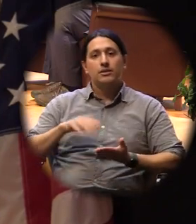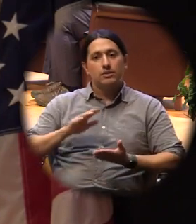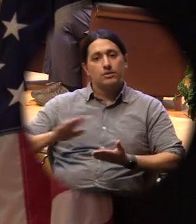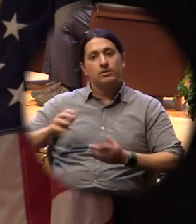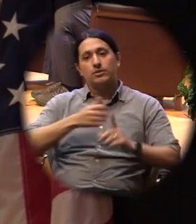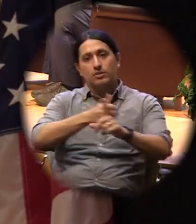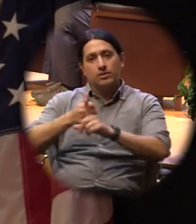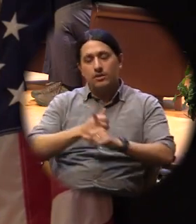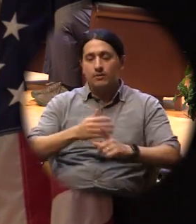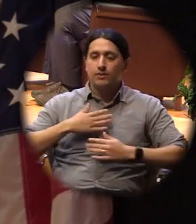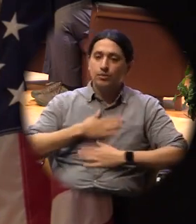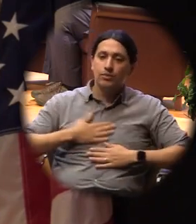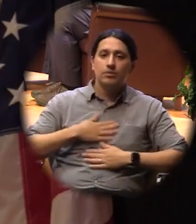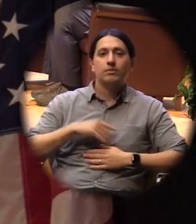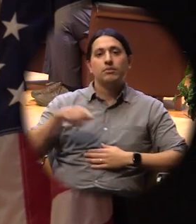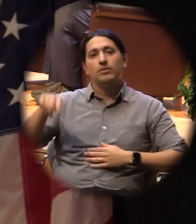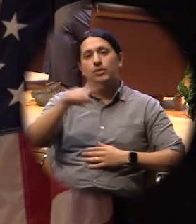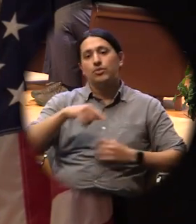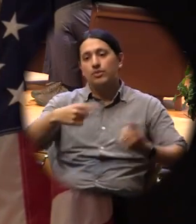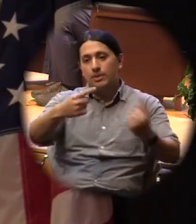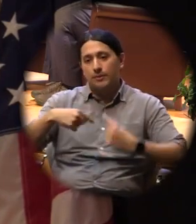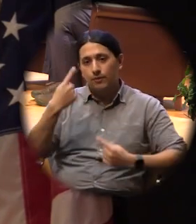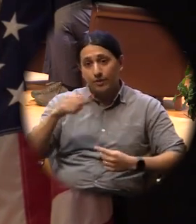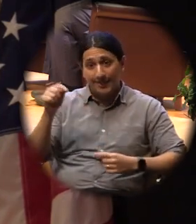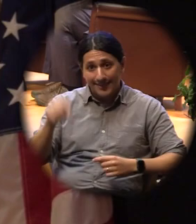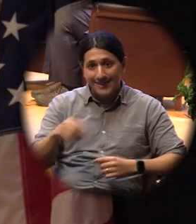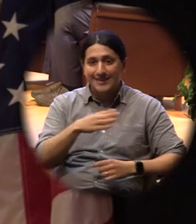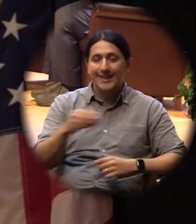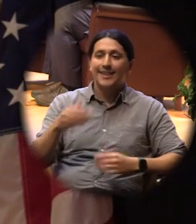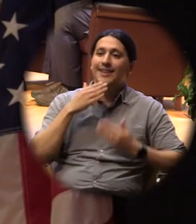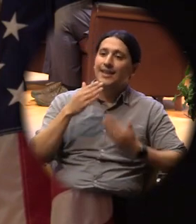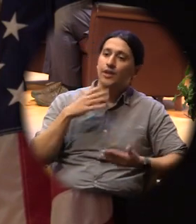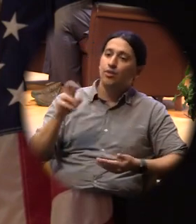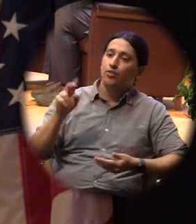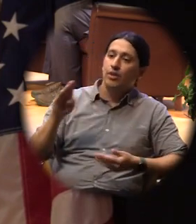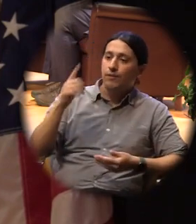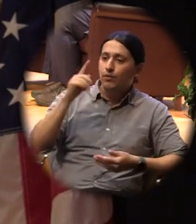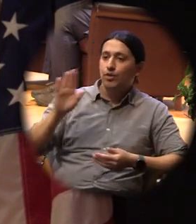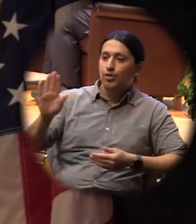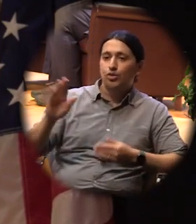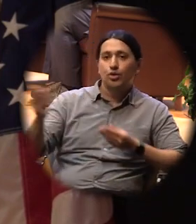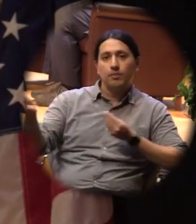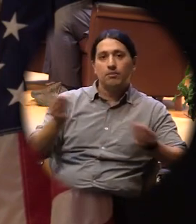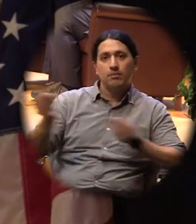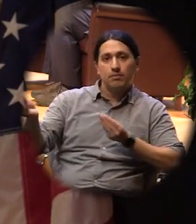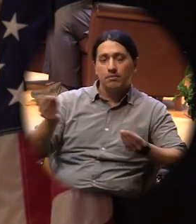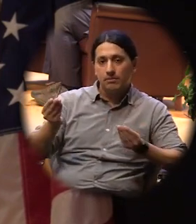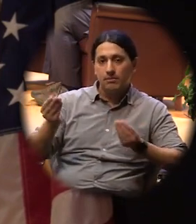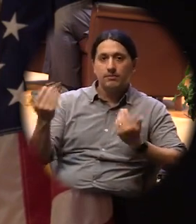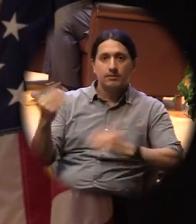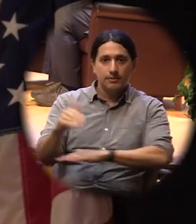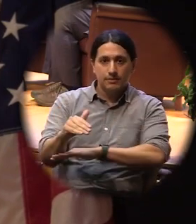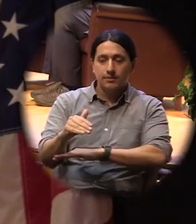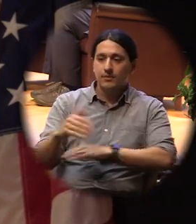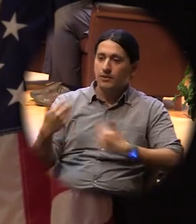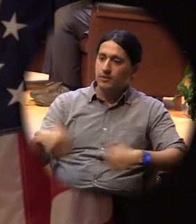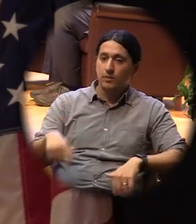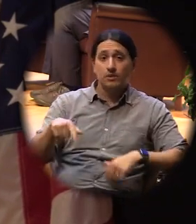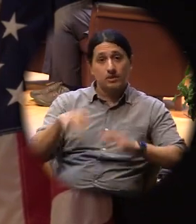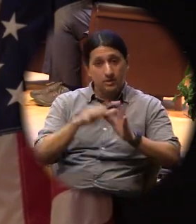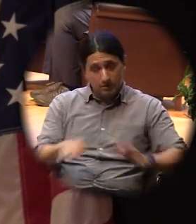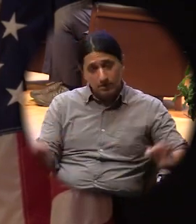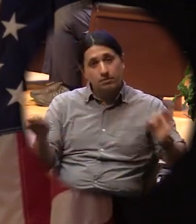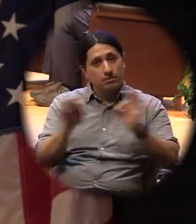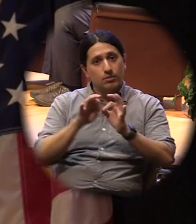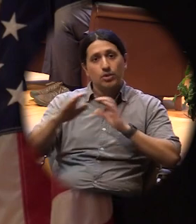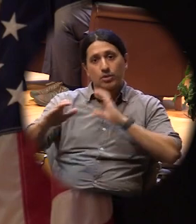being here for this. And thank you, Rob, for your moderation. This is an important conversation, and we